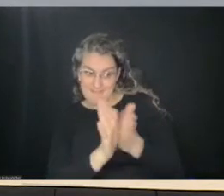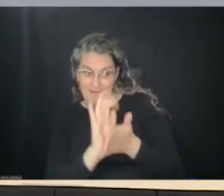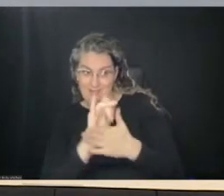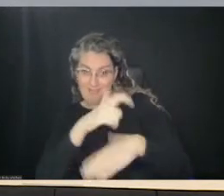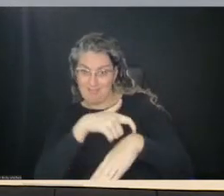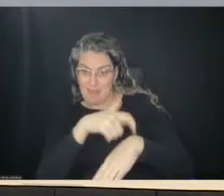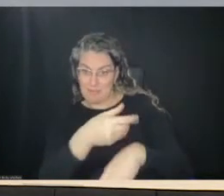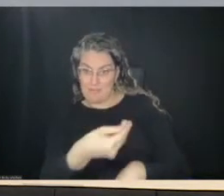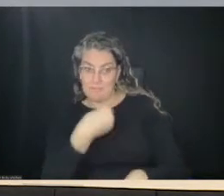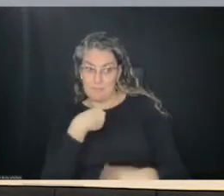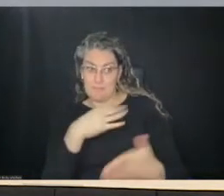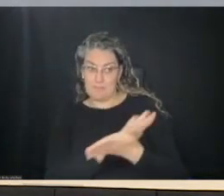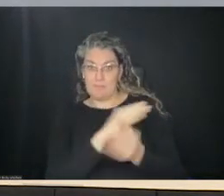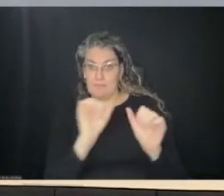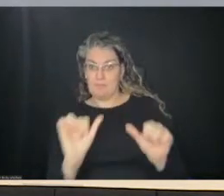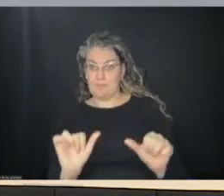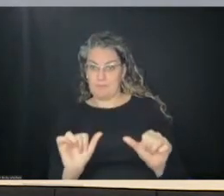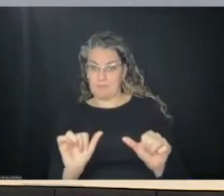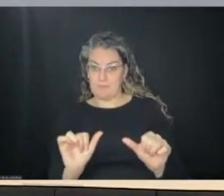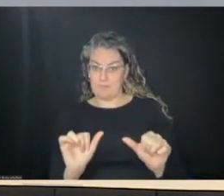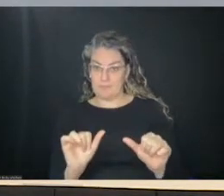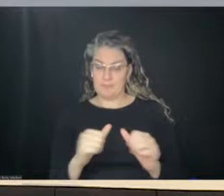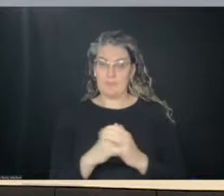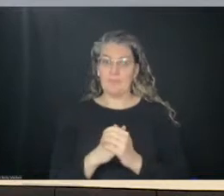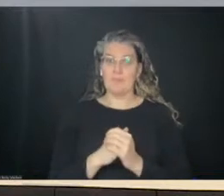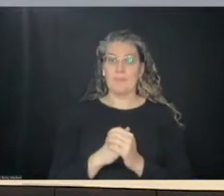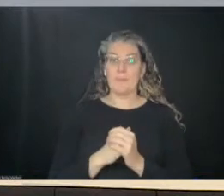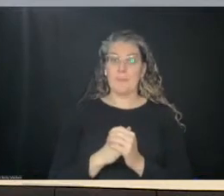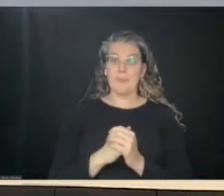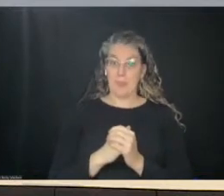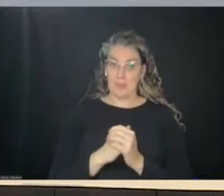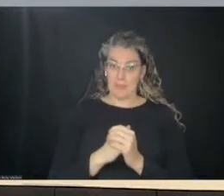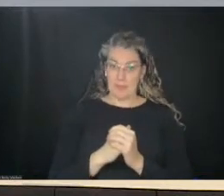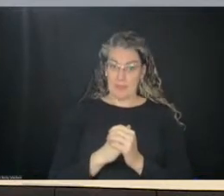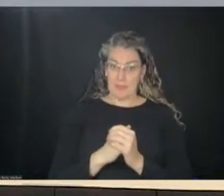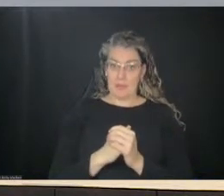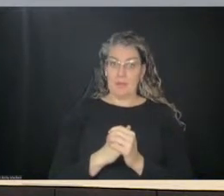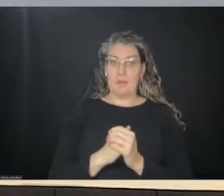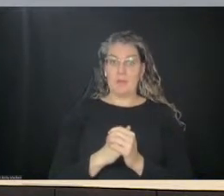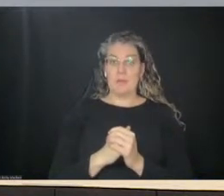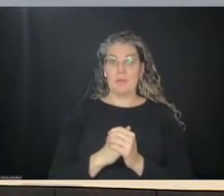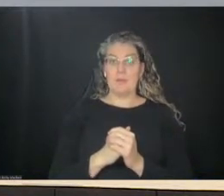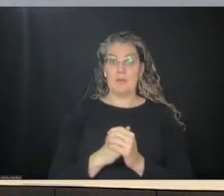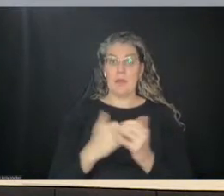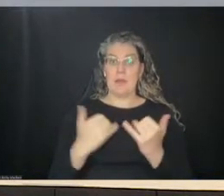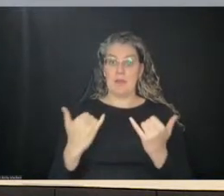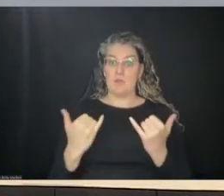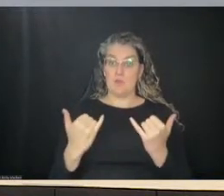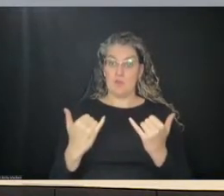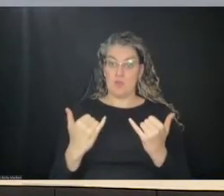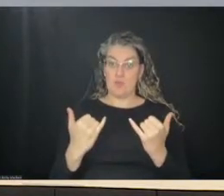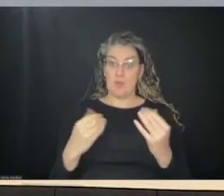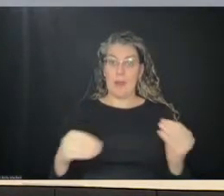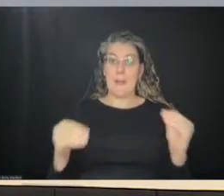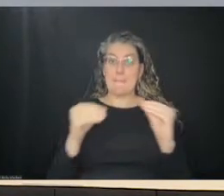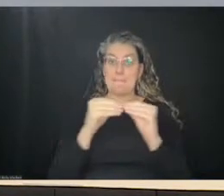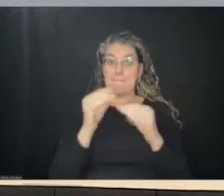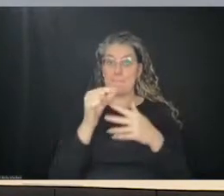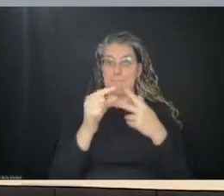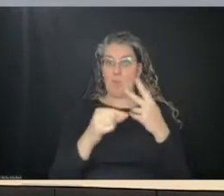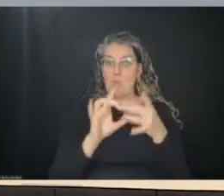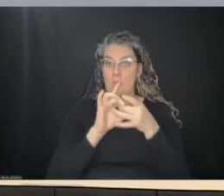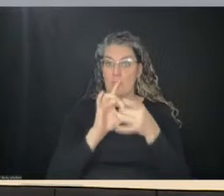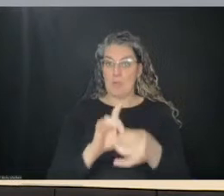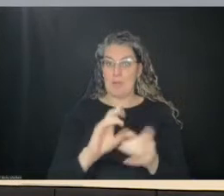It is expected that the National Advisory Committee on Immunization will release recommendations today regarding the options for second doses for people who have